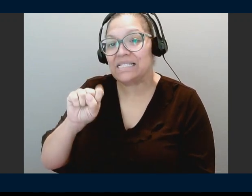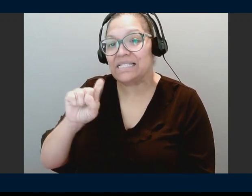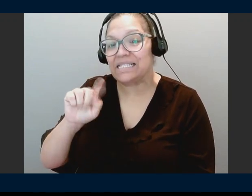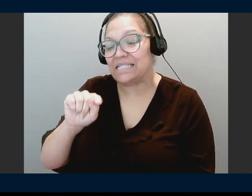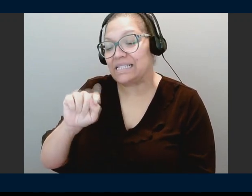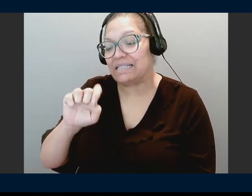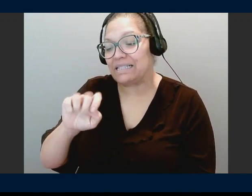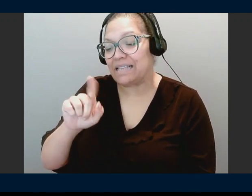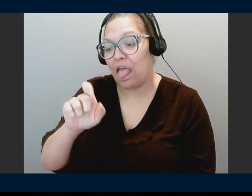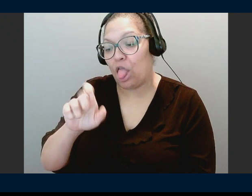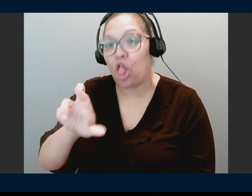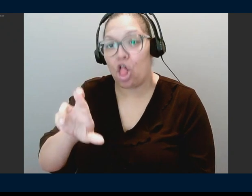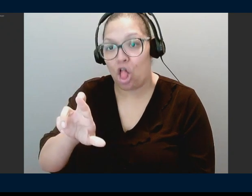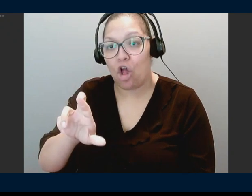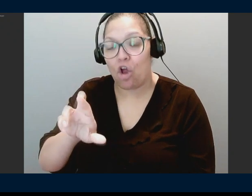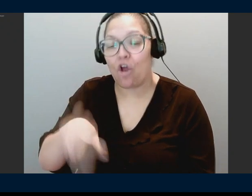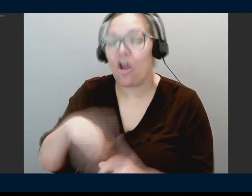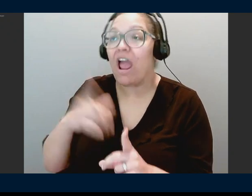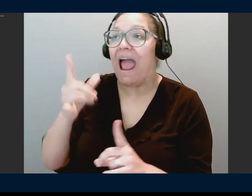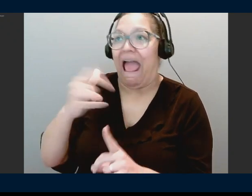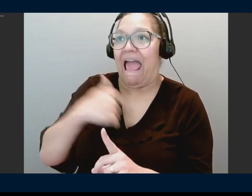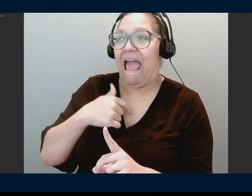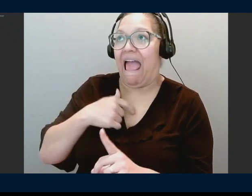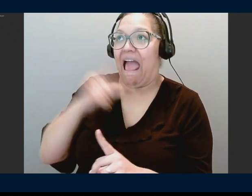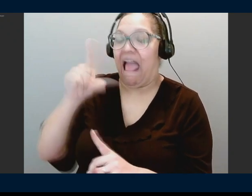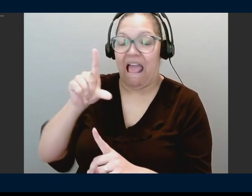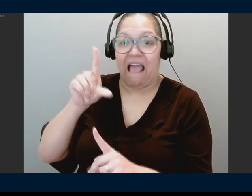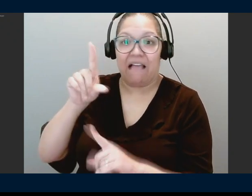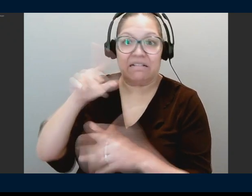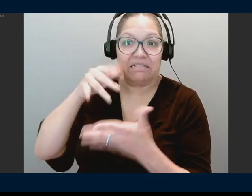study stars like the sun and other stars.